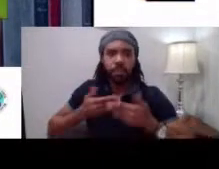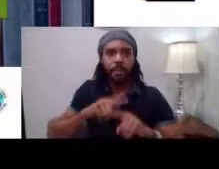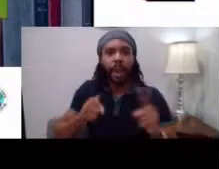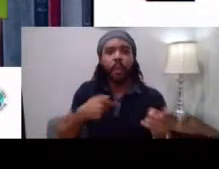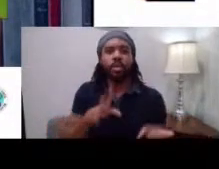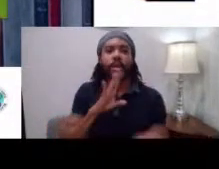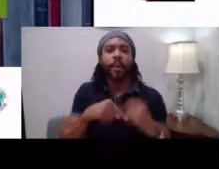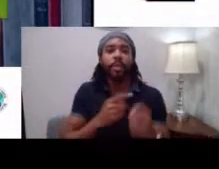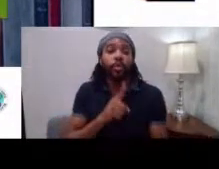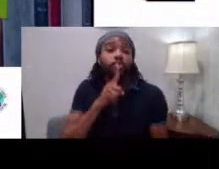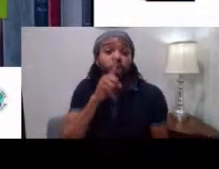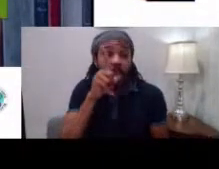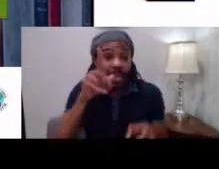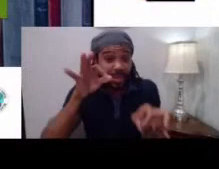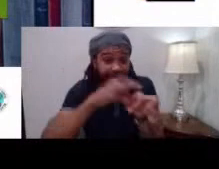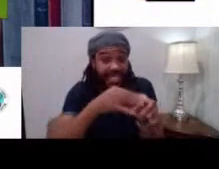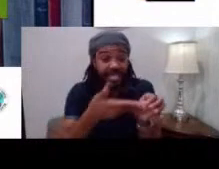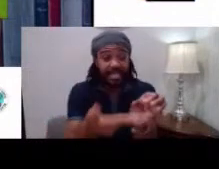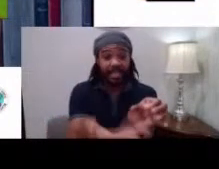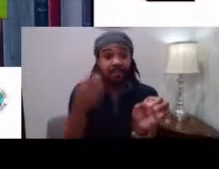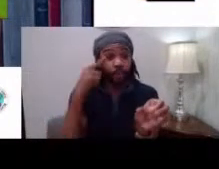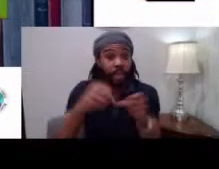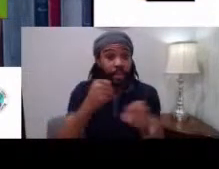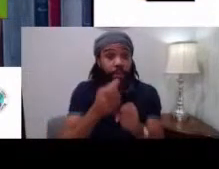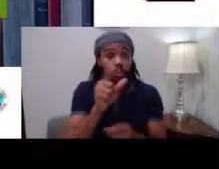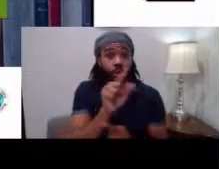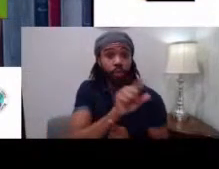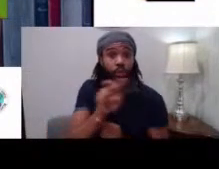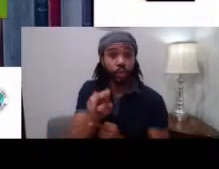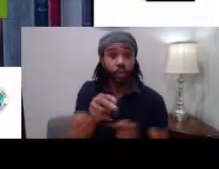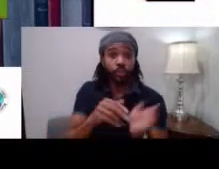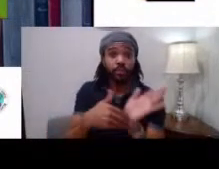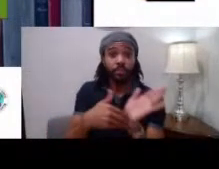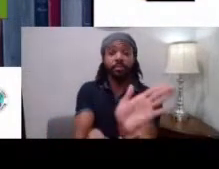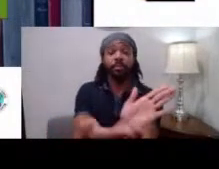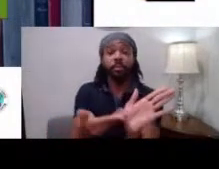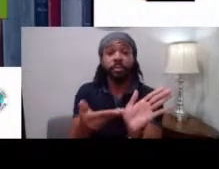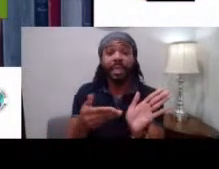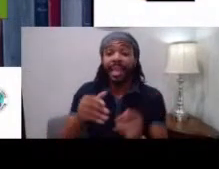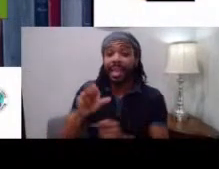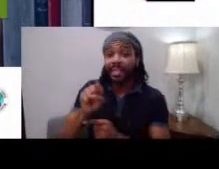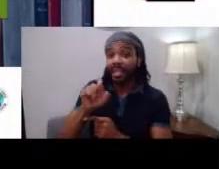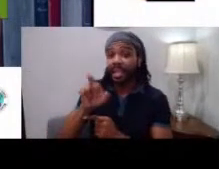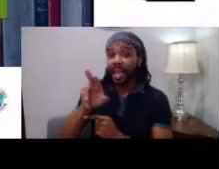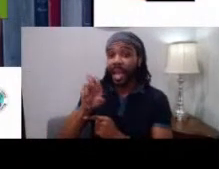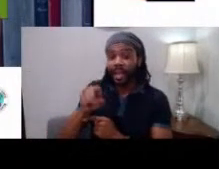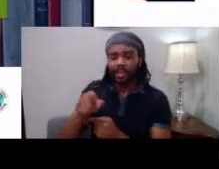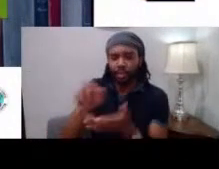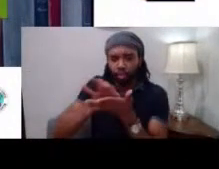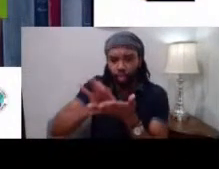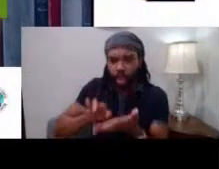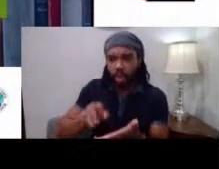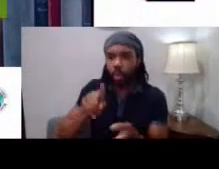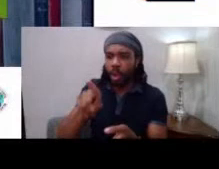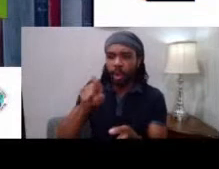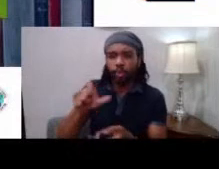of 2022. SECUS has tracked about 127 bills that were